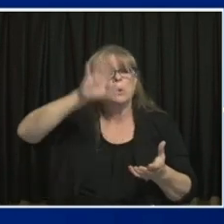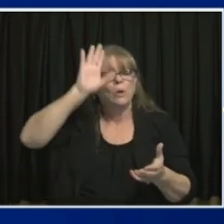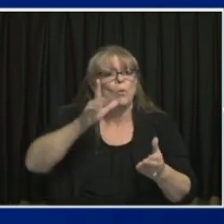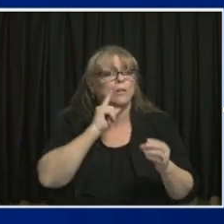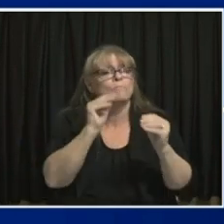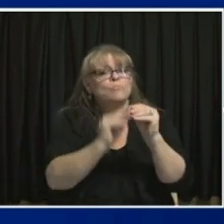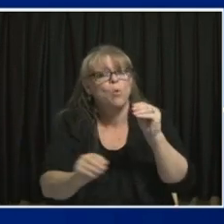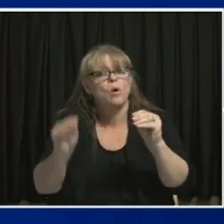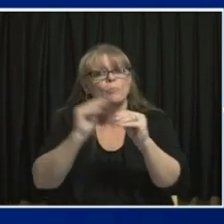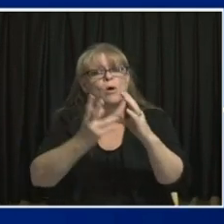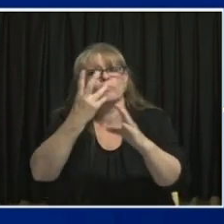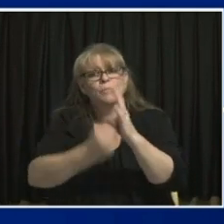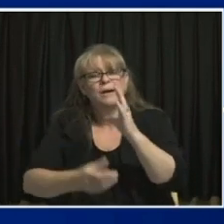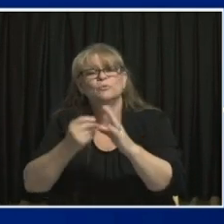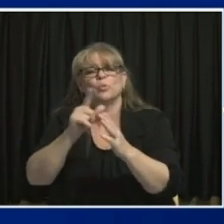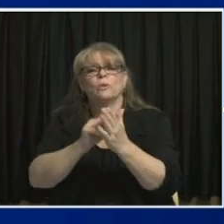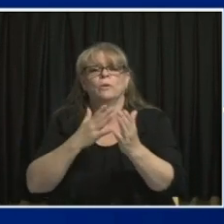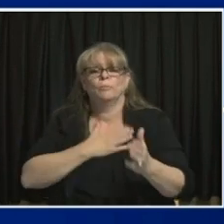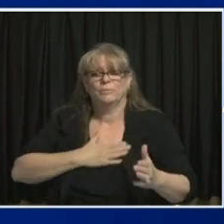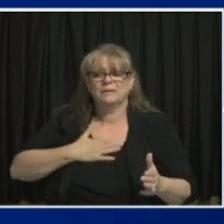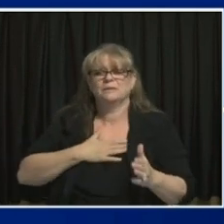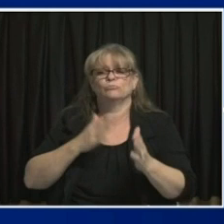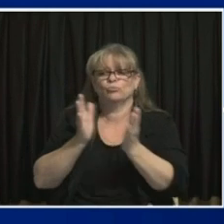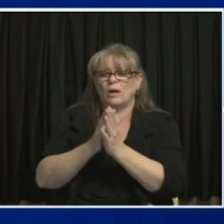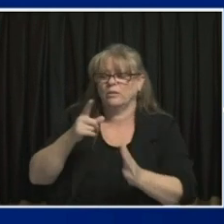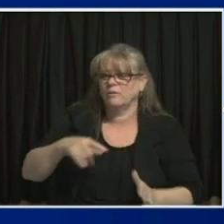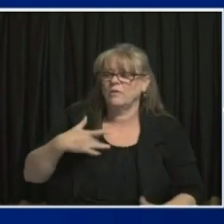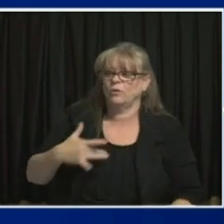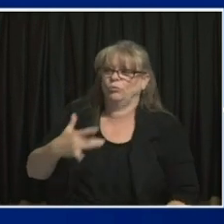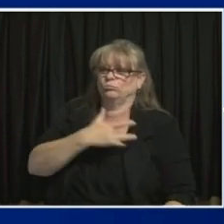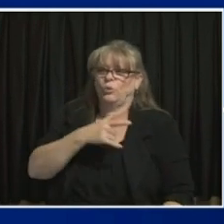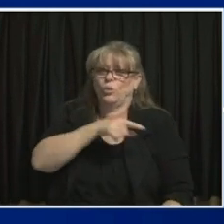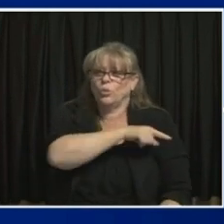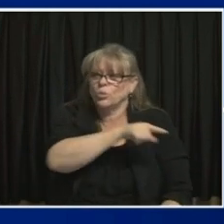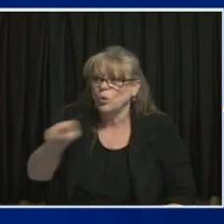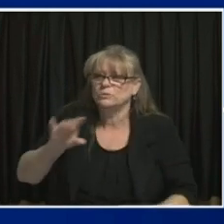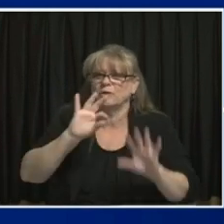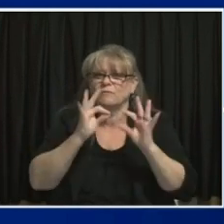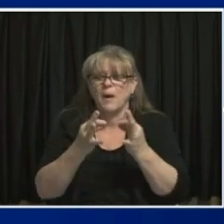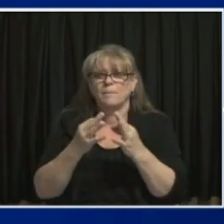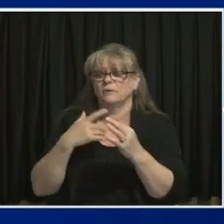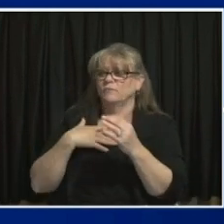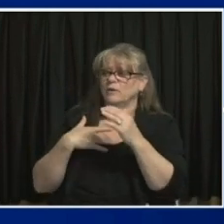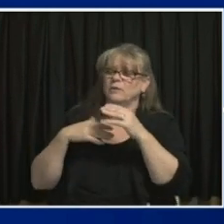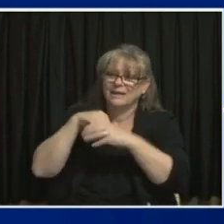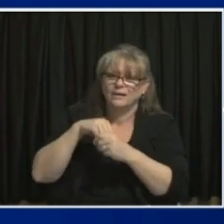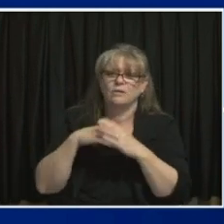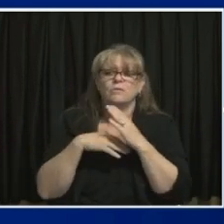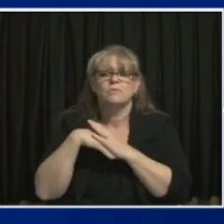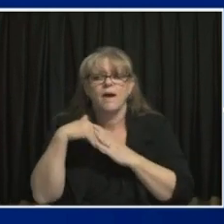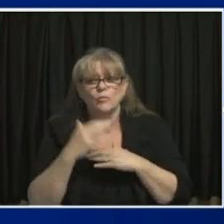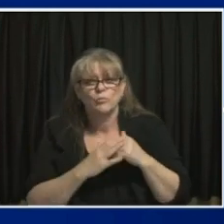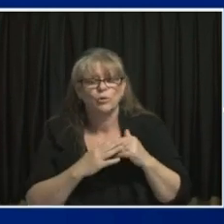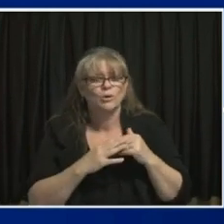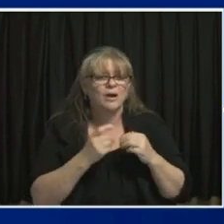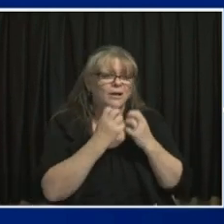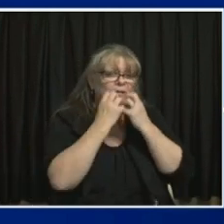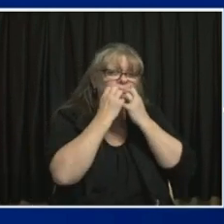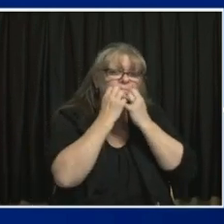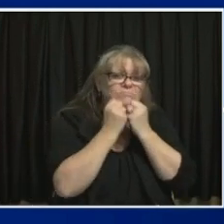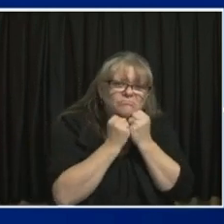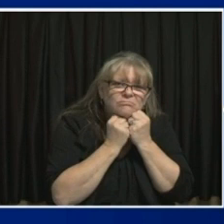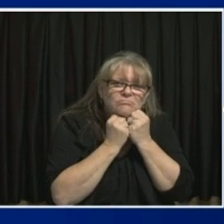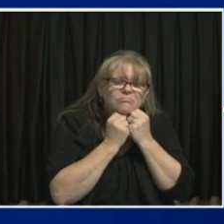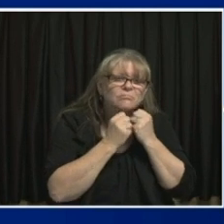families, that they may know solace and comfort, that they may take refuge in the loving embrace of their surviving family members, even if they can't